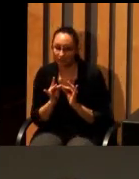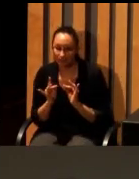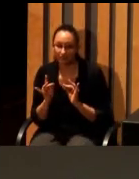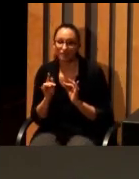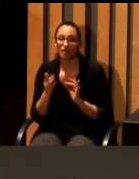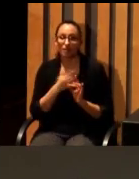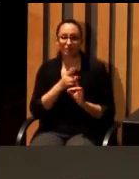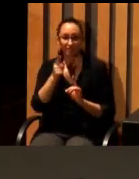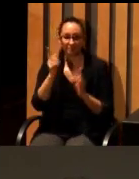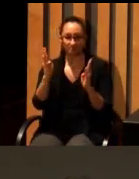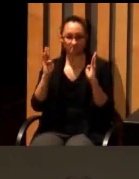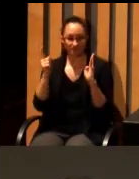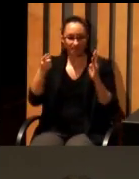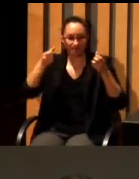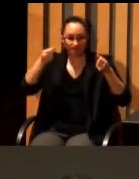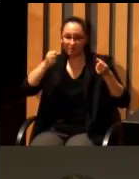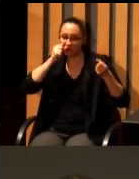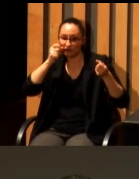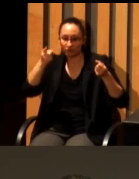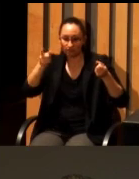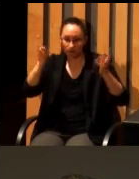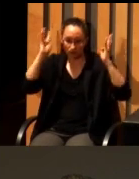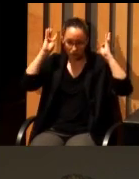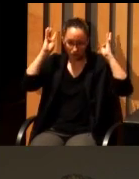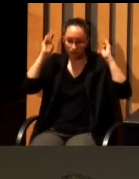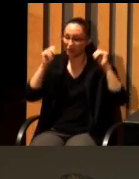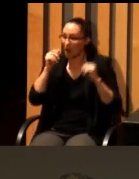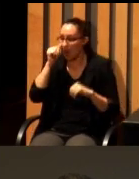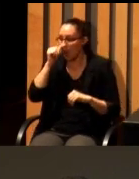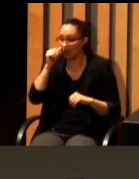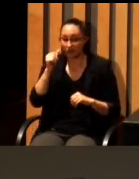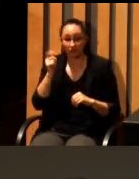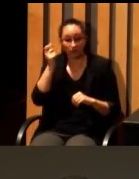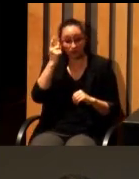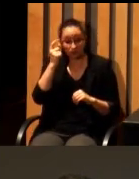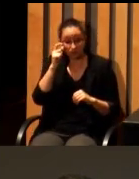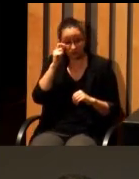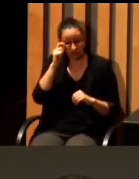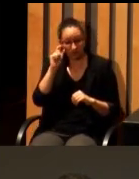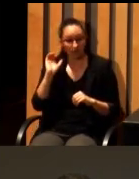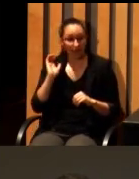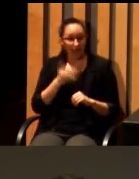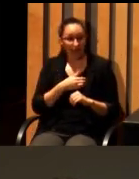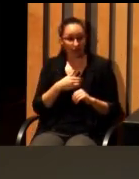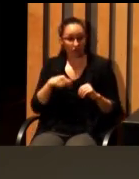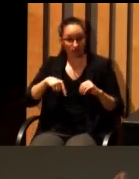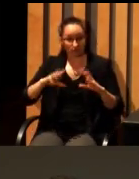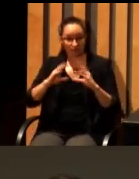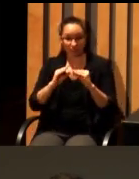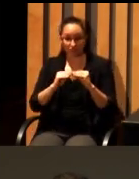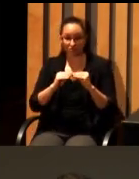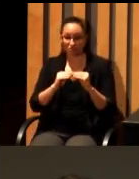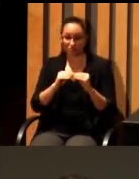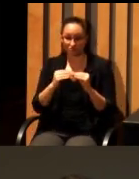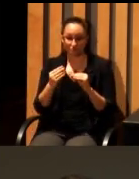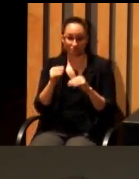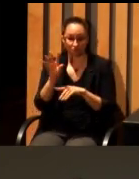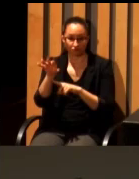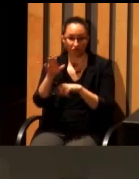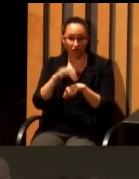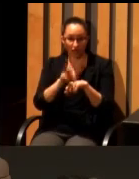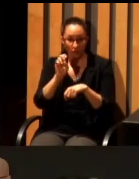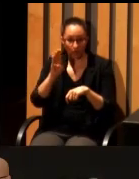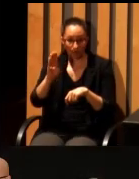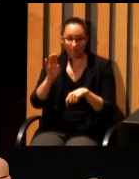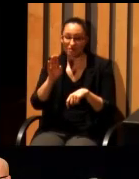back. We're doing this because, of course, our session today is being webcast, and it's also being webcast up to another room